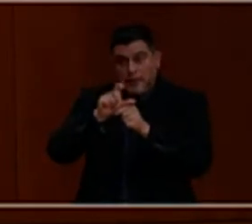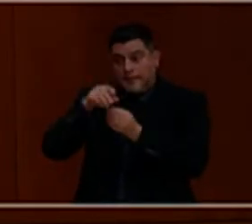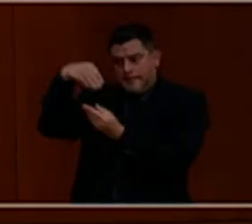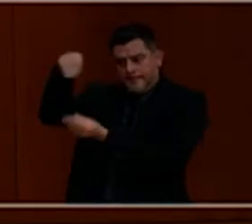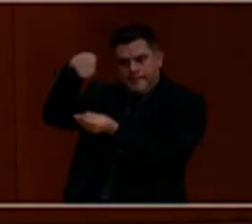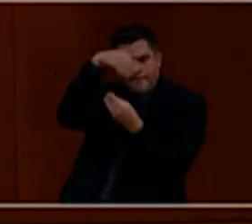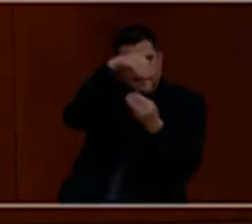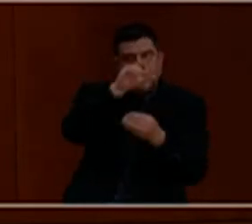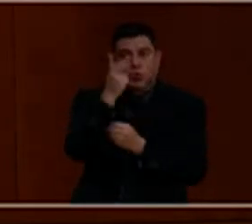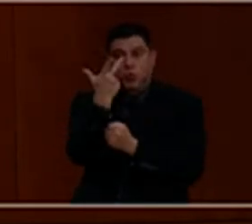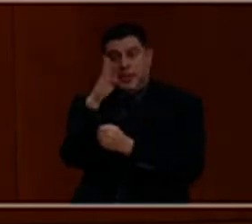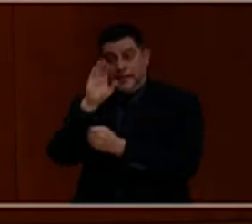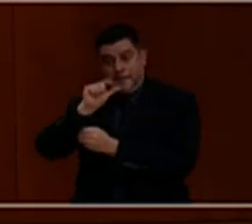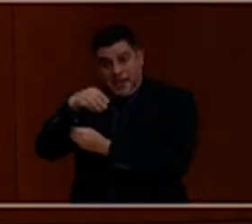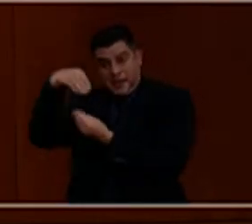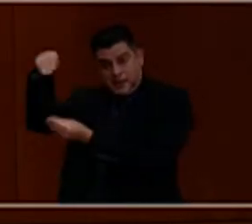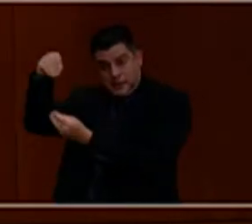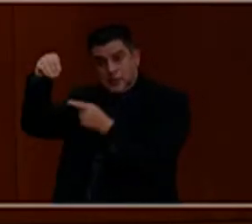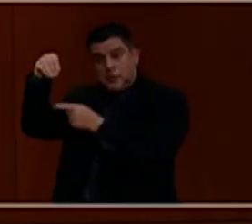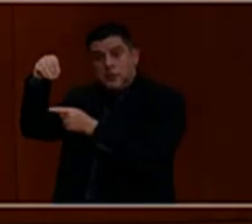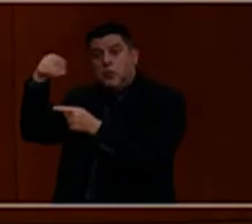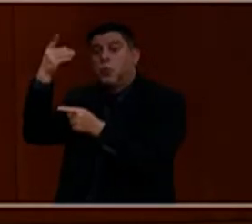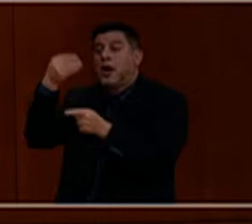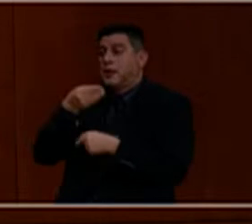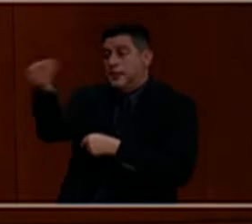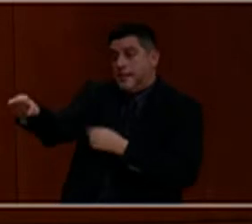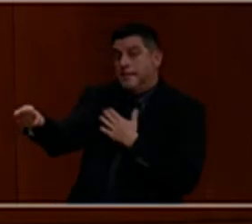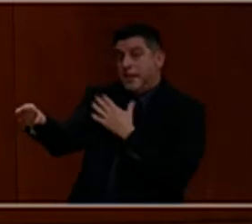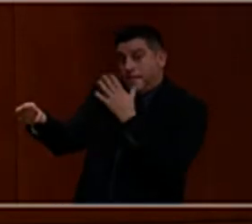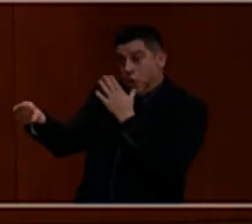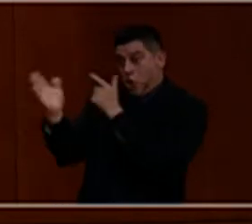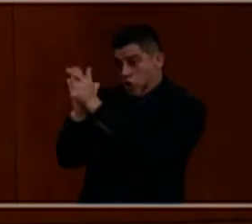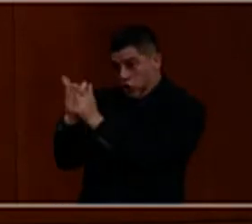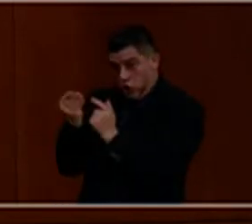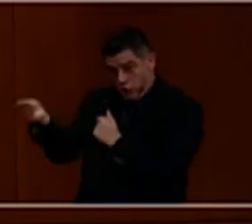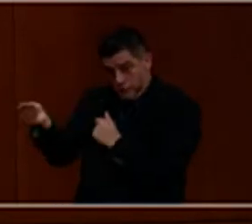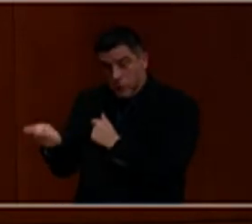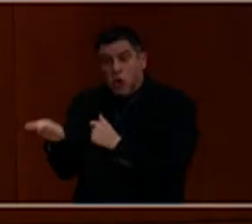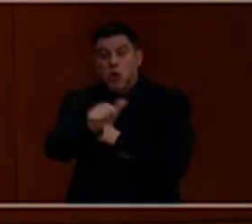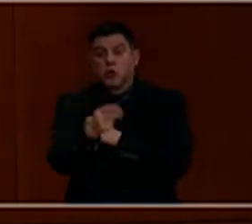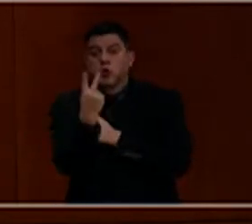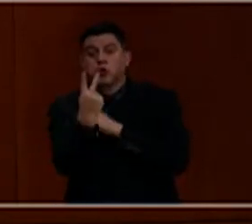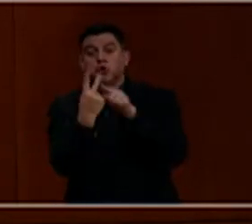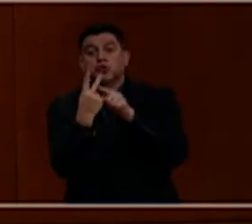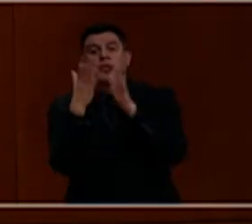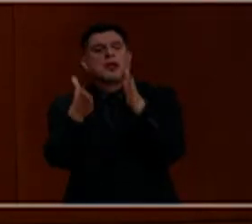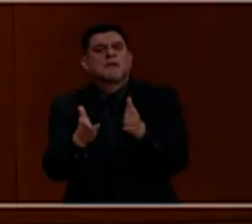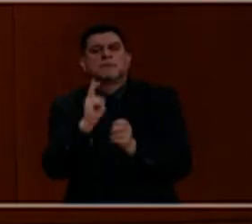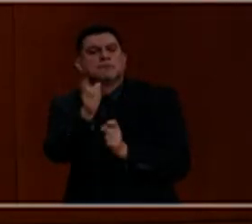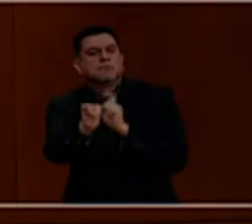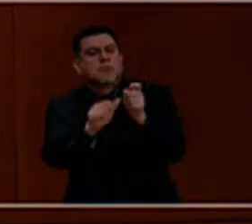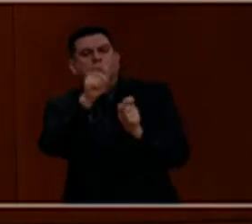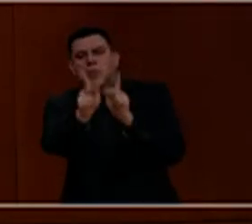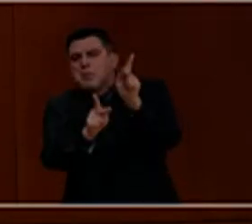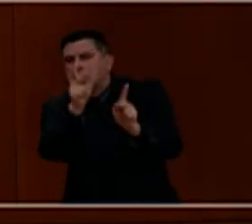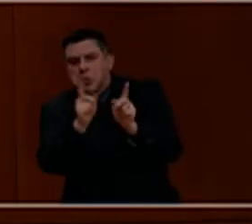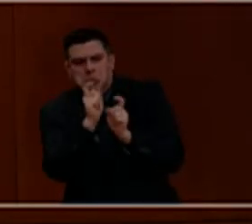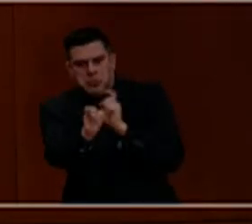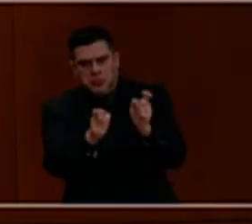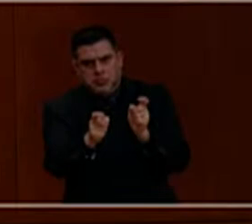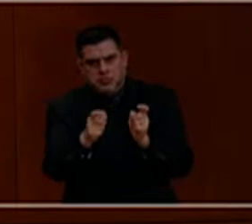they did well with it too. But you know, we kind of joke. I've got a sweet tooth, bad sweet tooth,